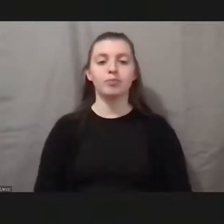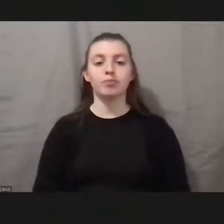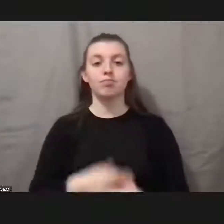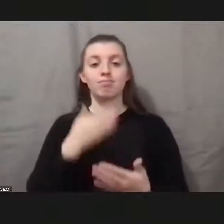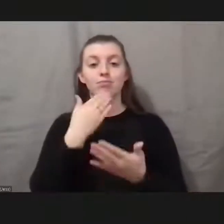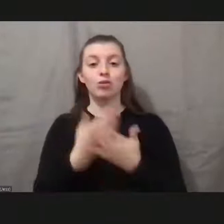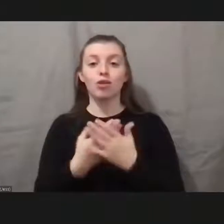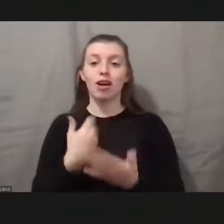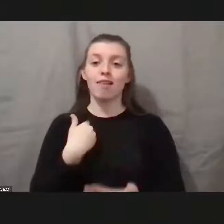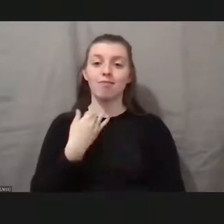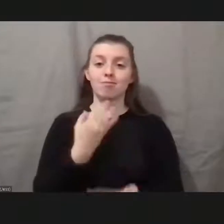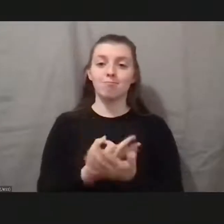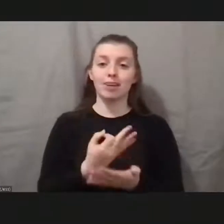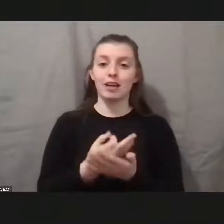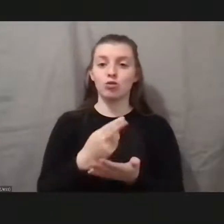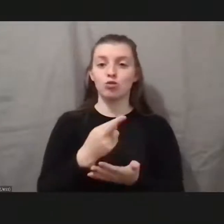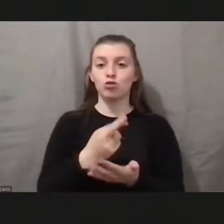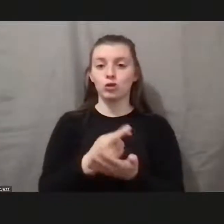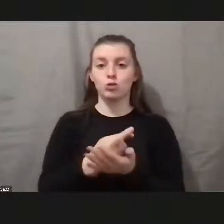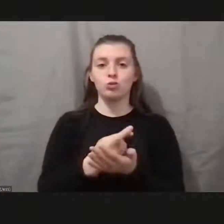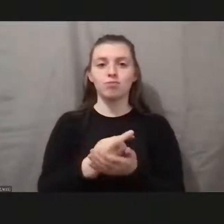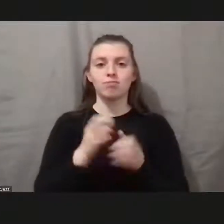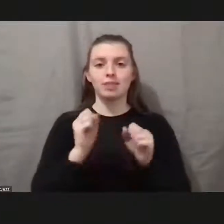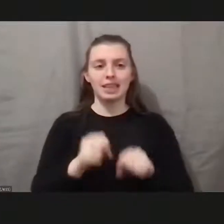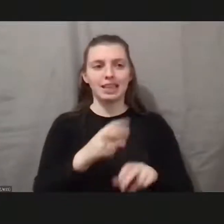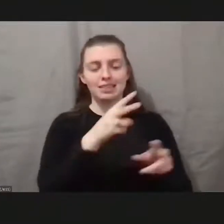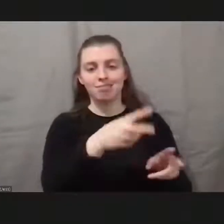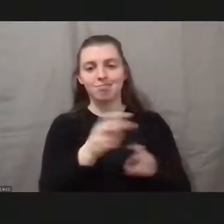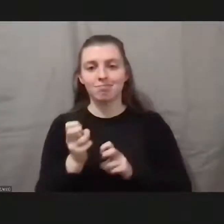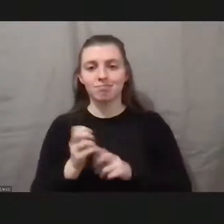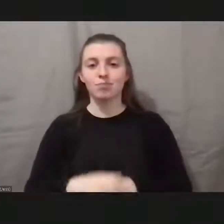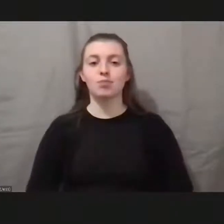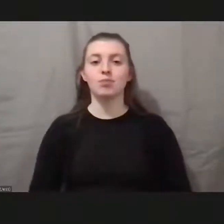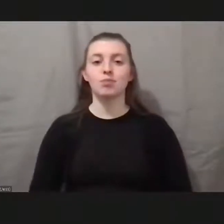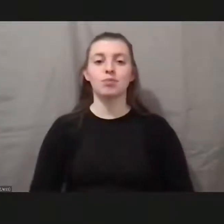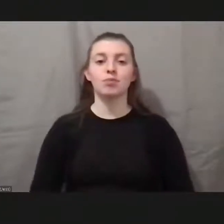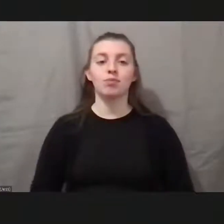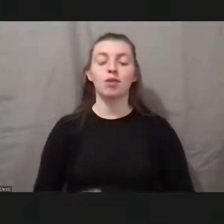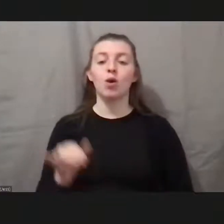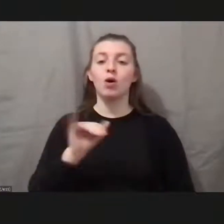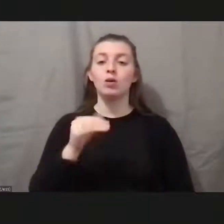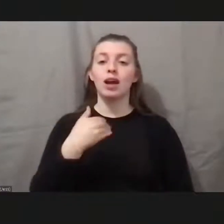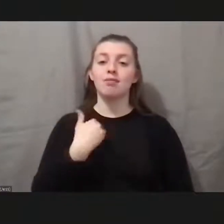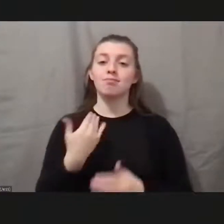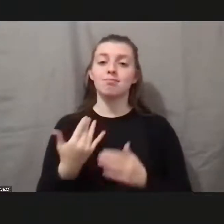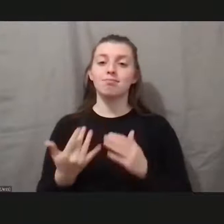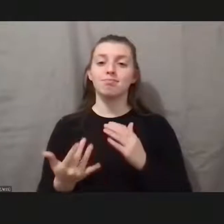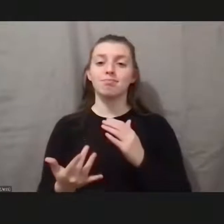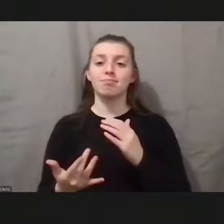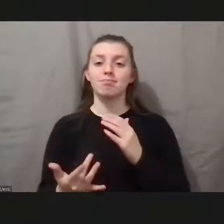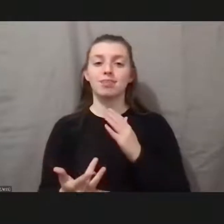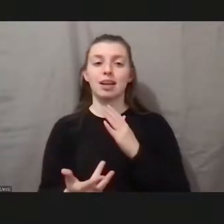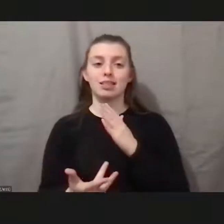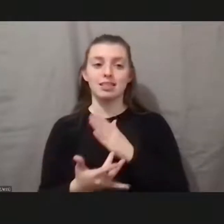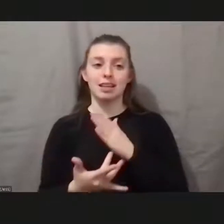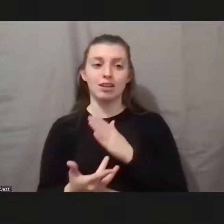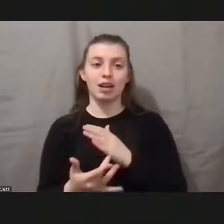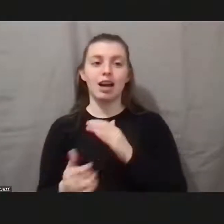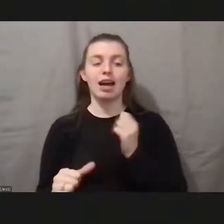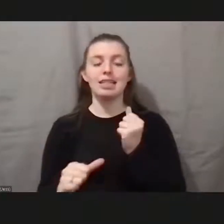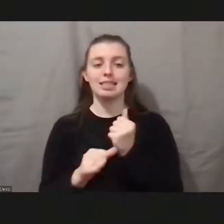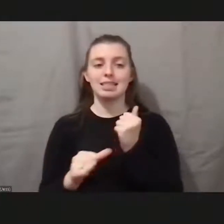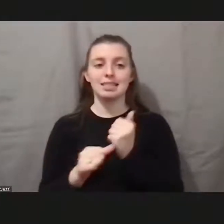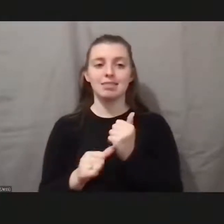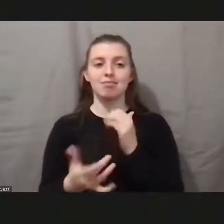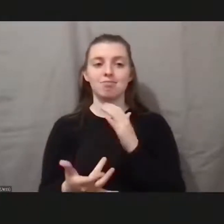program. It also covers some assistive devices, and that could be the purchase and installation of assistive devices, whether you needed